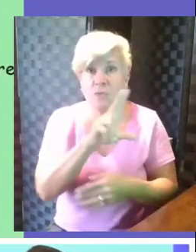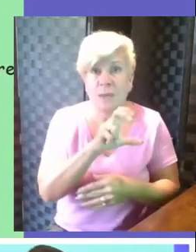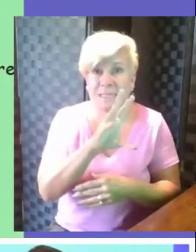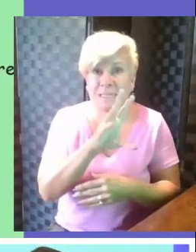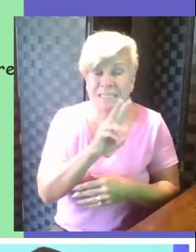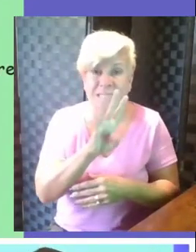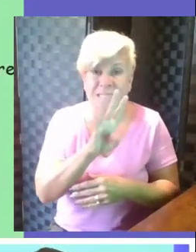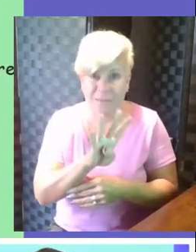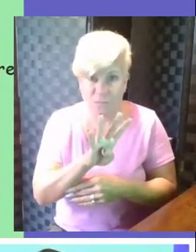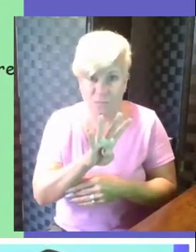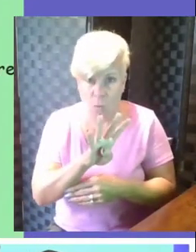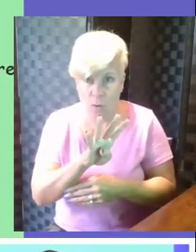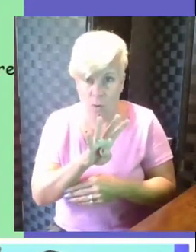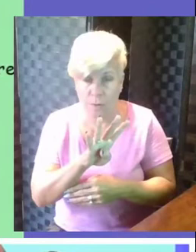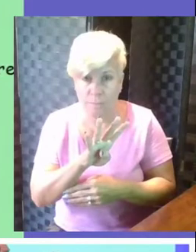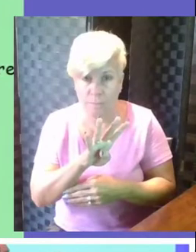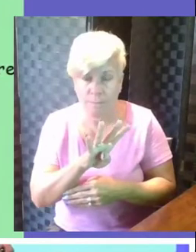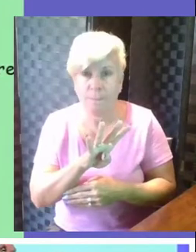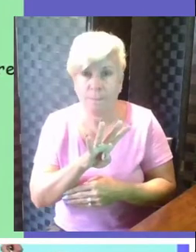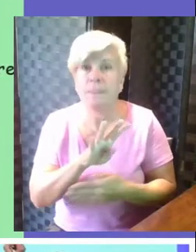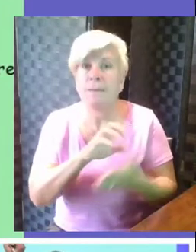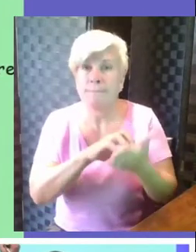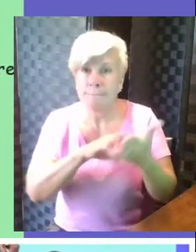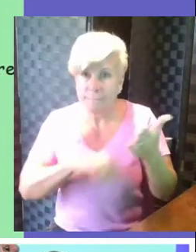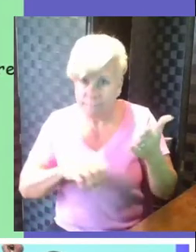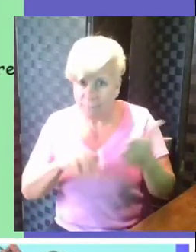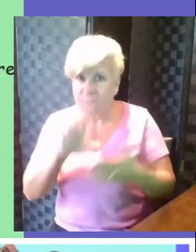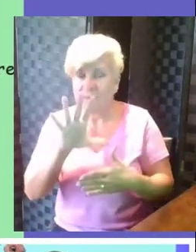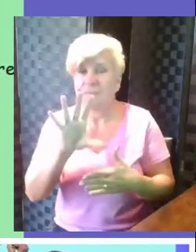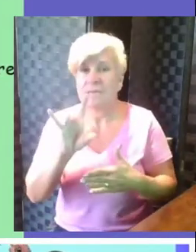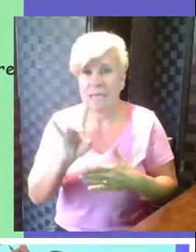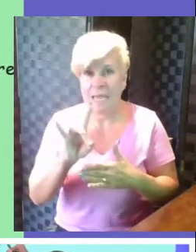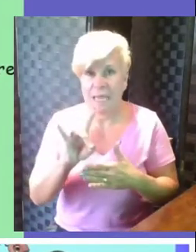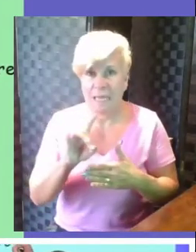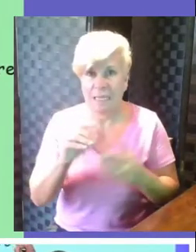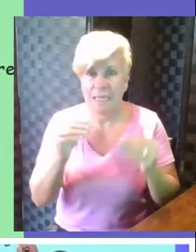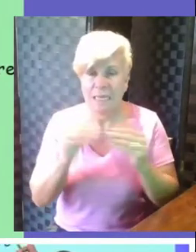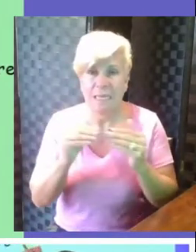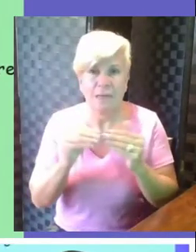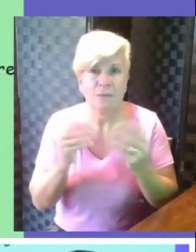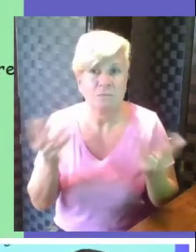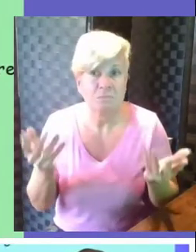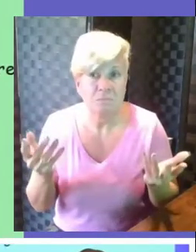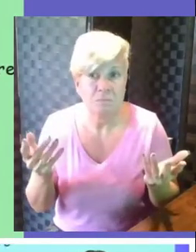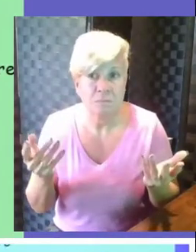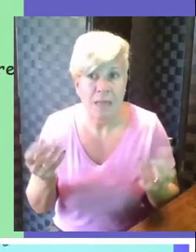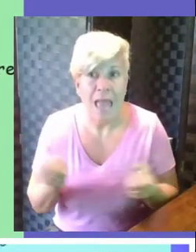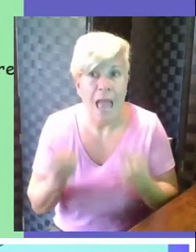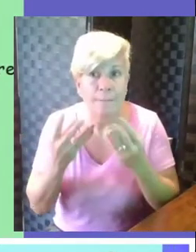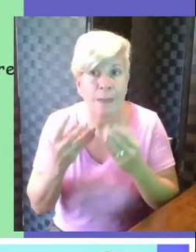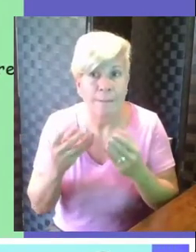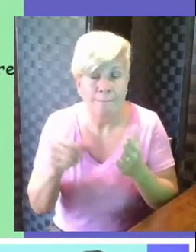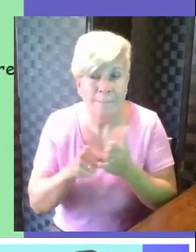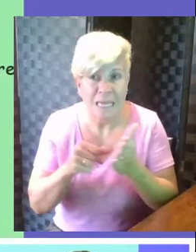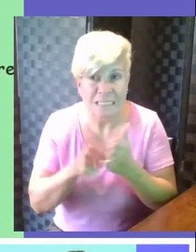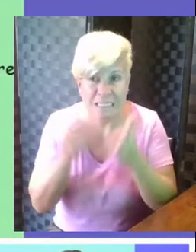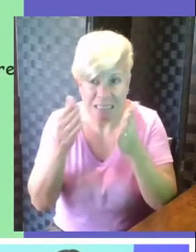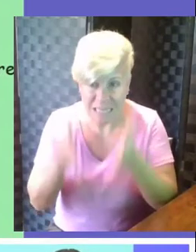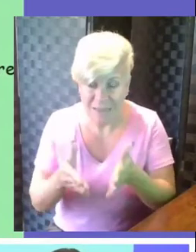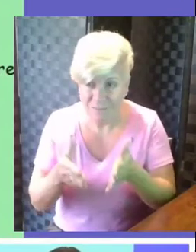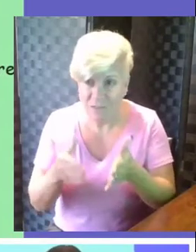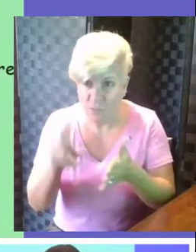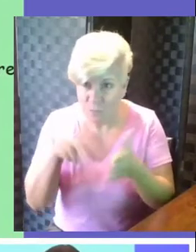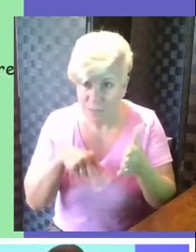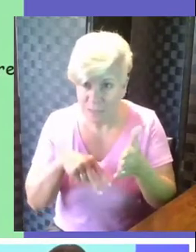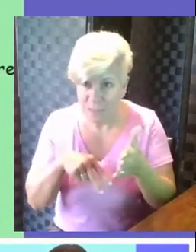to do 364 minus 58, and that will tell me how many more pages she needs to